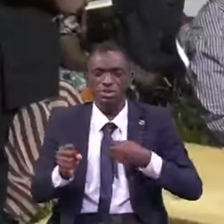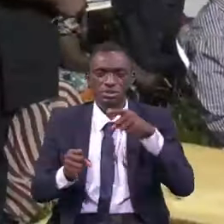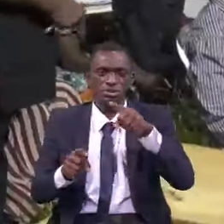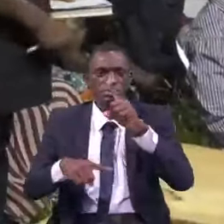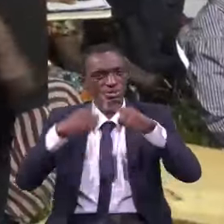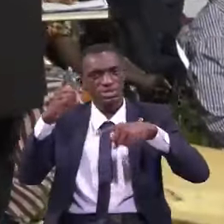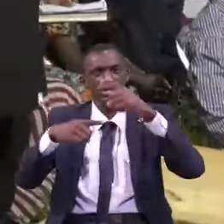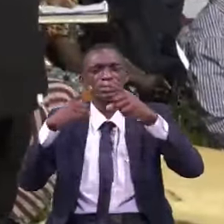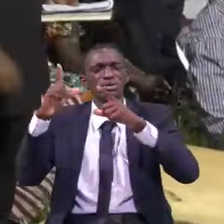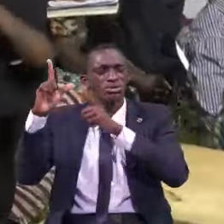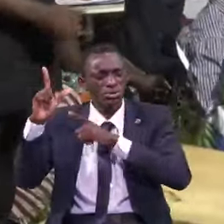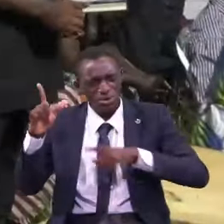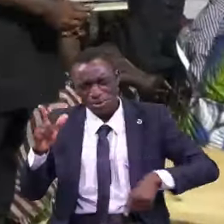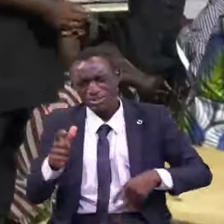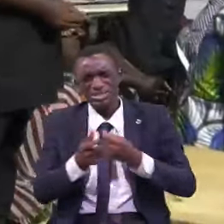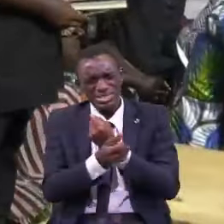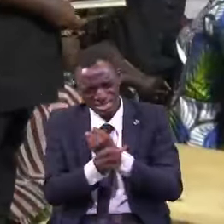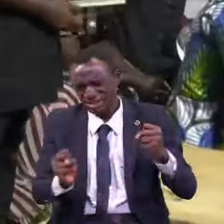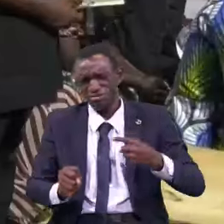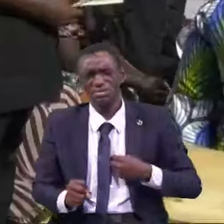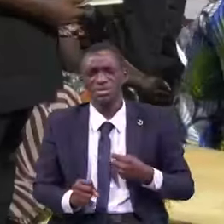Save me. Tell him, tell him.